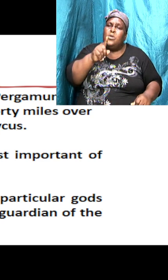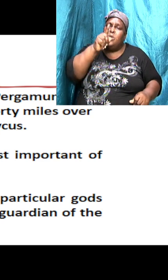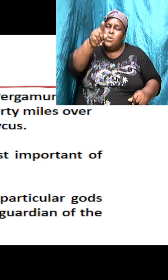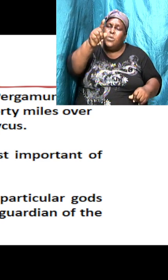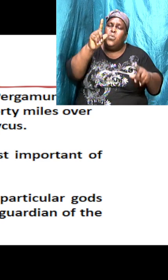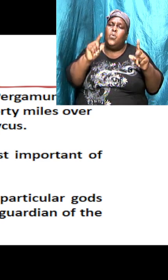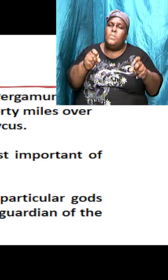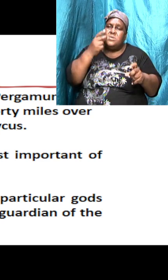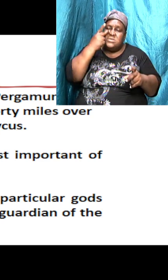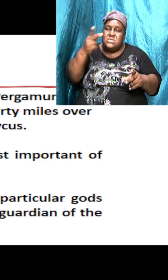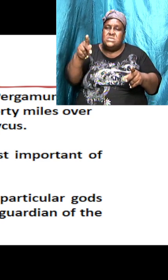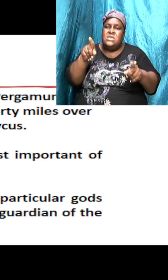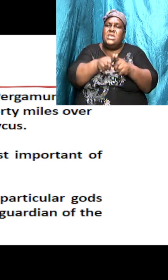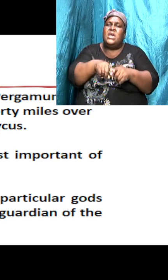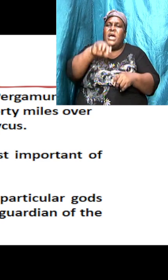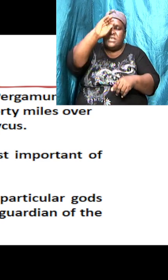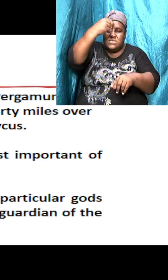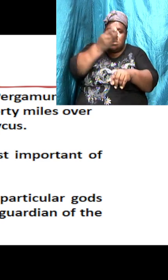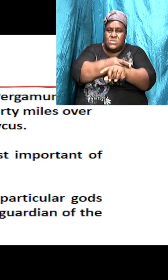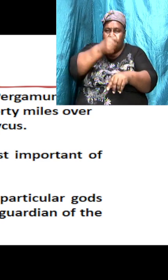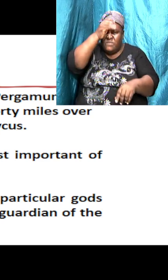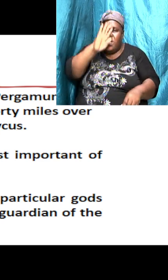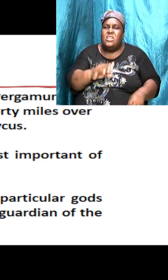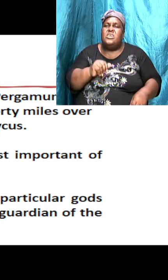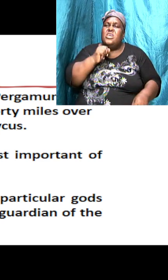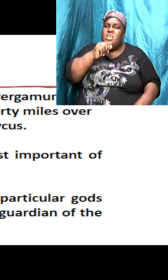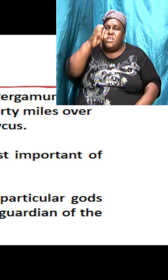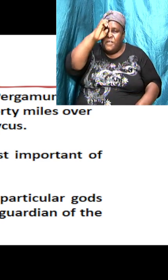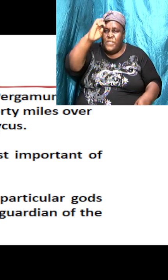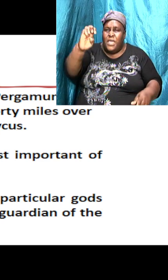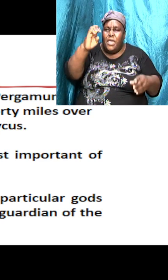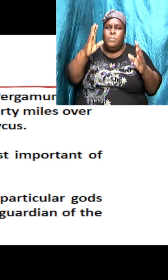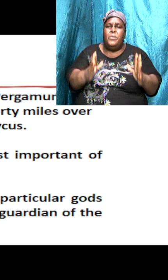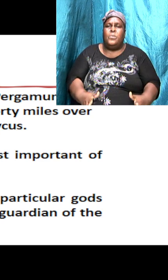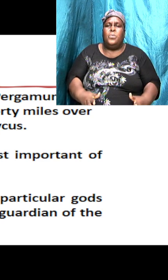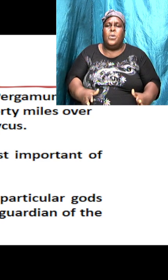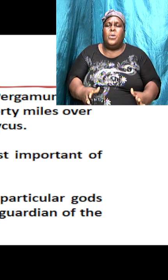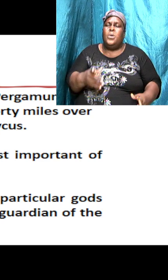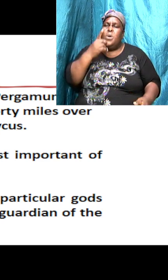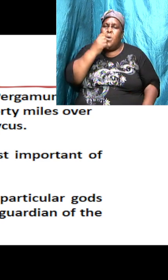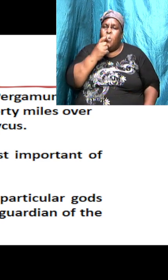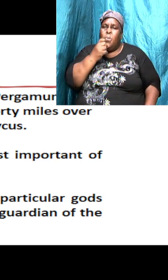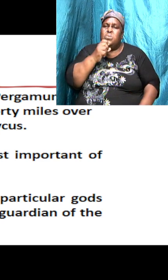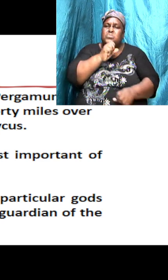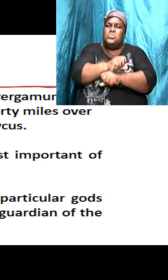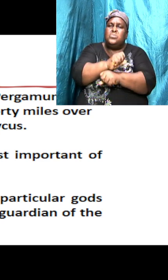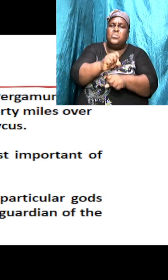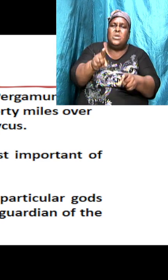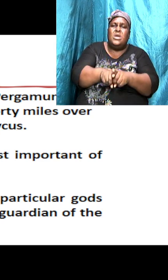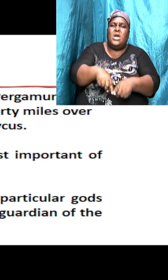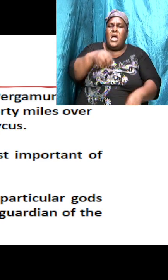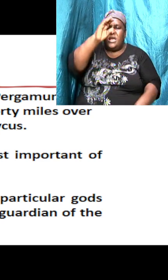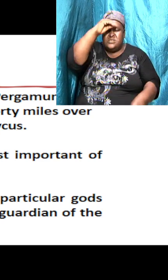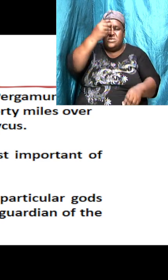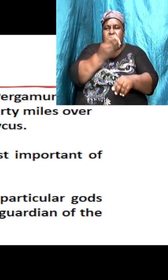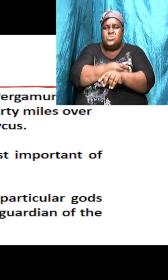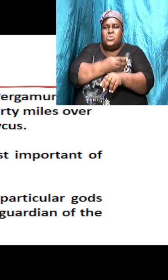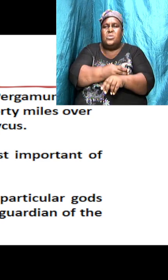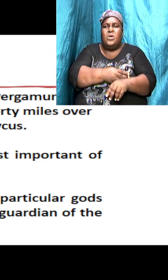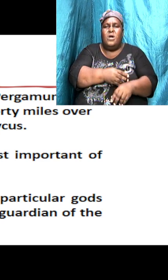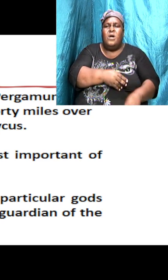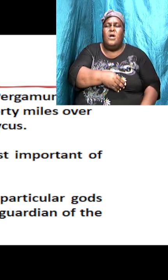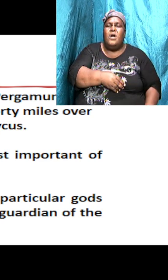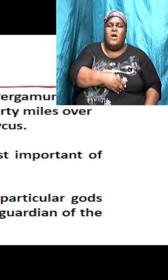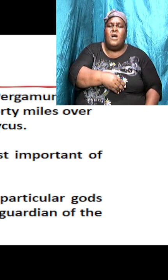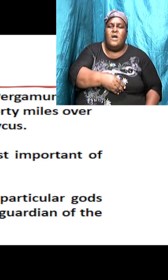of God, not the emperor who is being banded around as the son of Zeus. I am